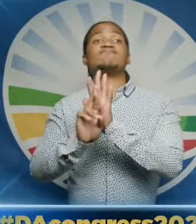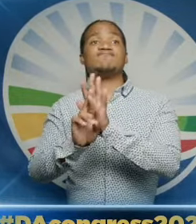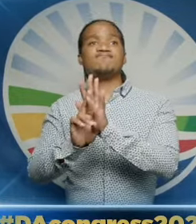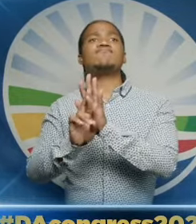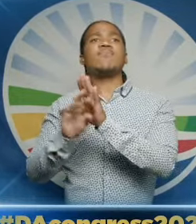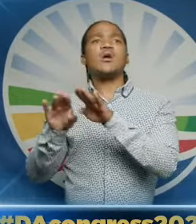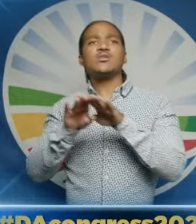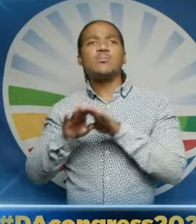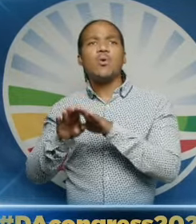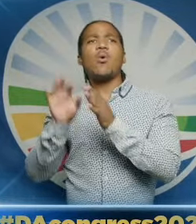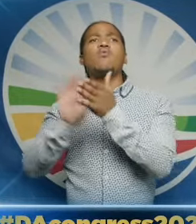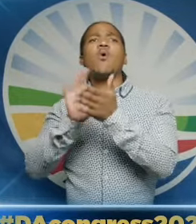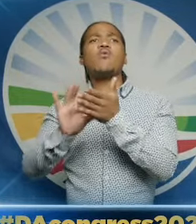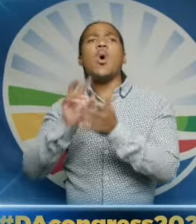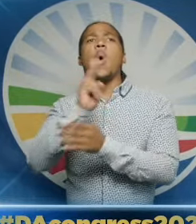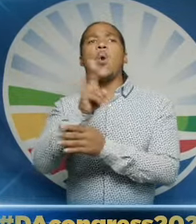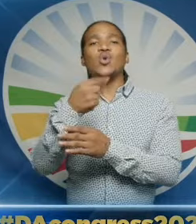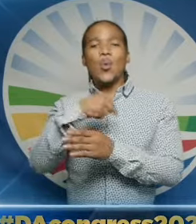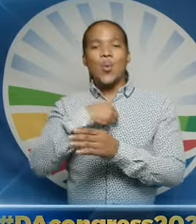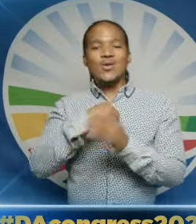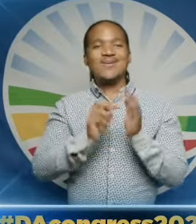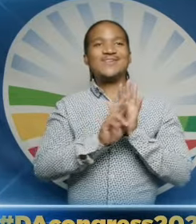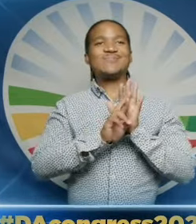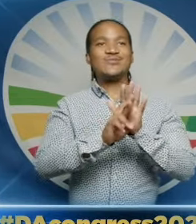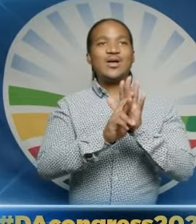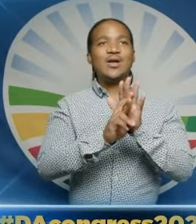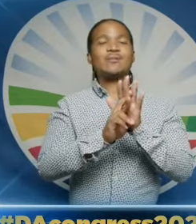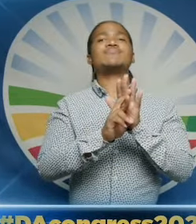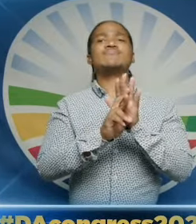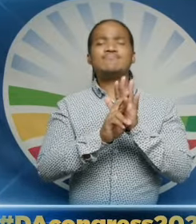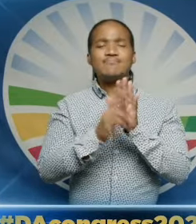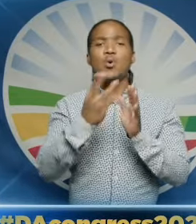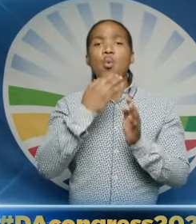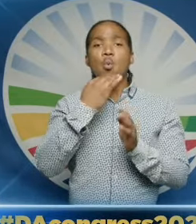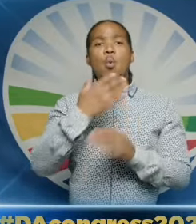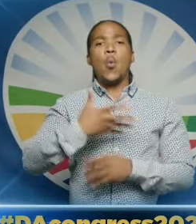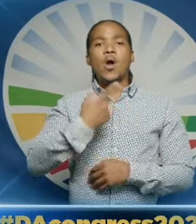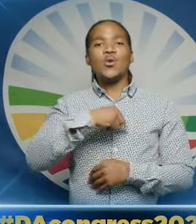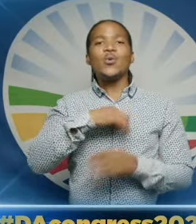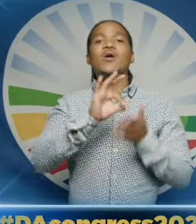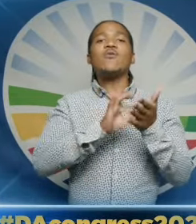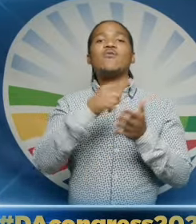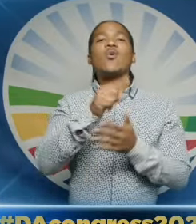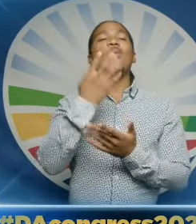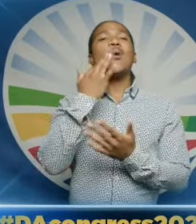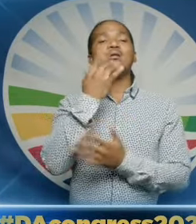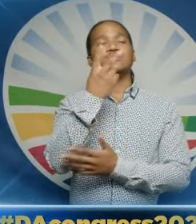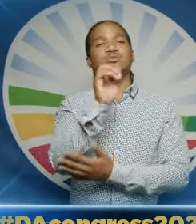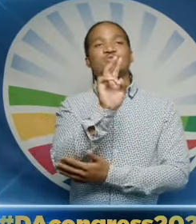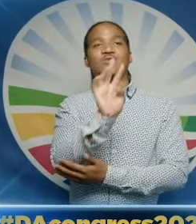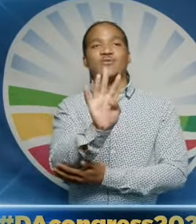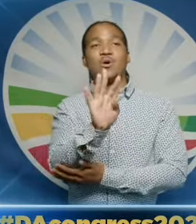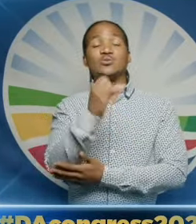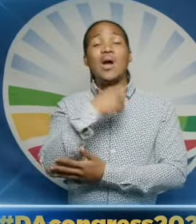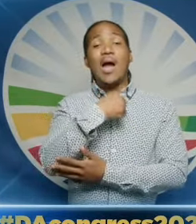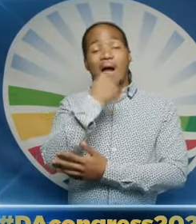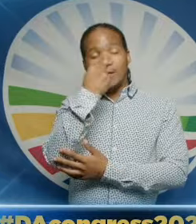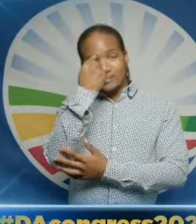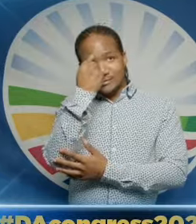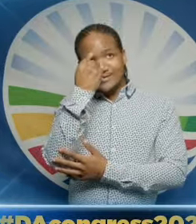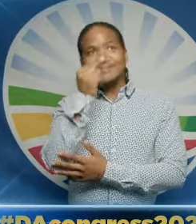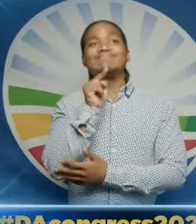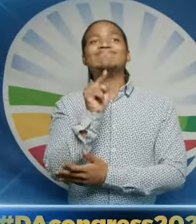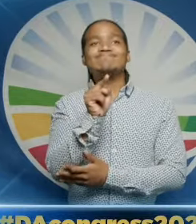people that vote for us, we also represent people that we would like to vote for us, particularly in 2024. So really, I think it's very hard to be